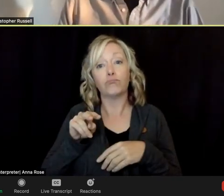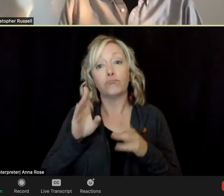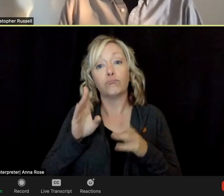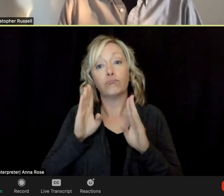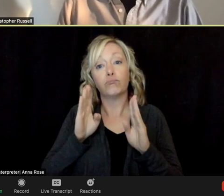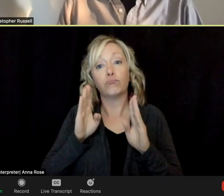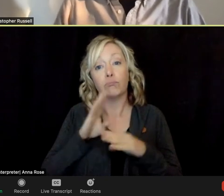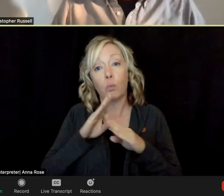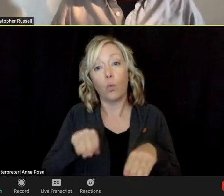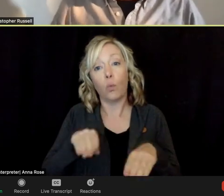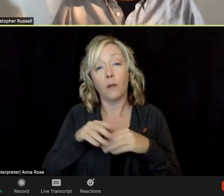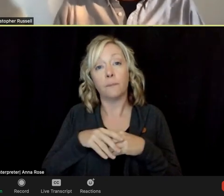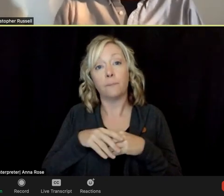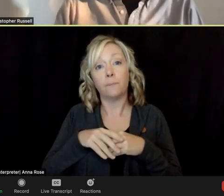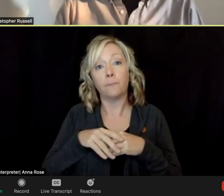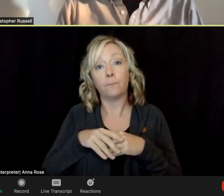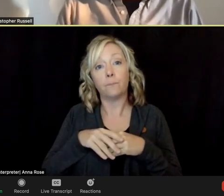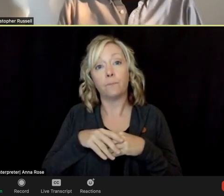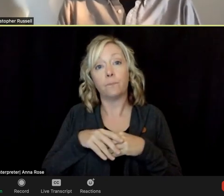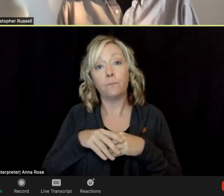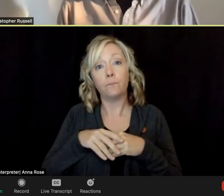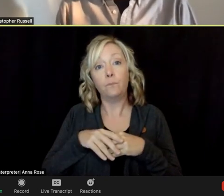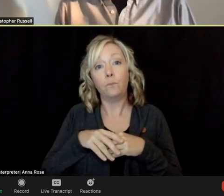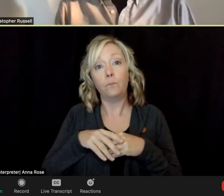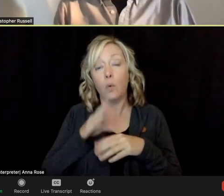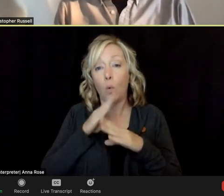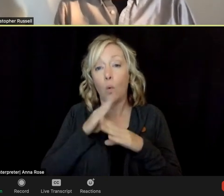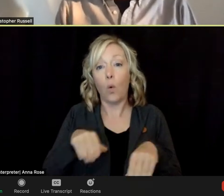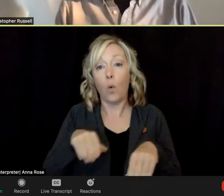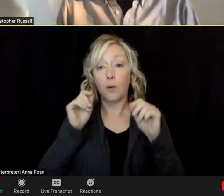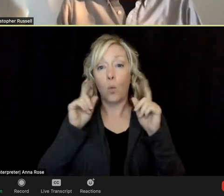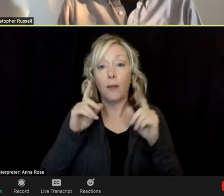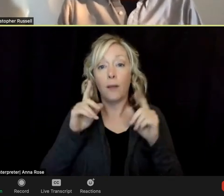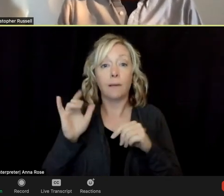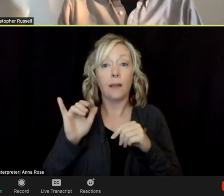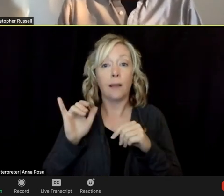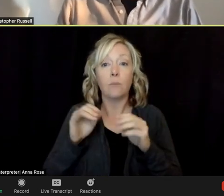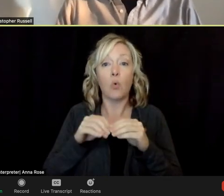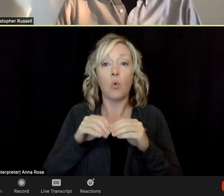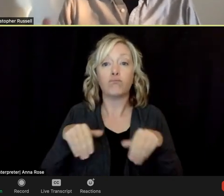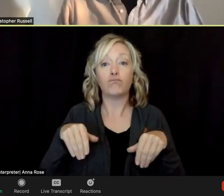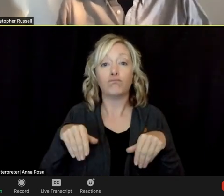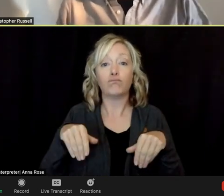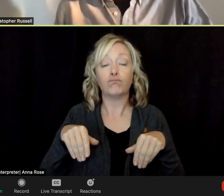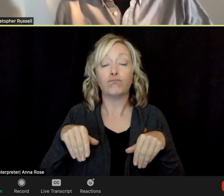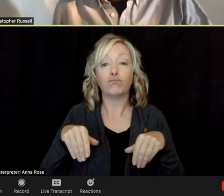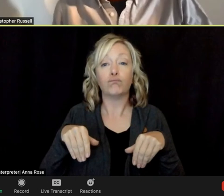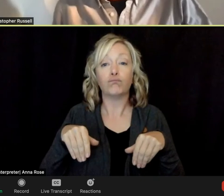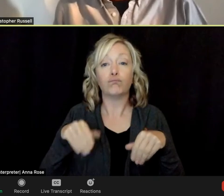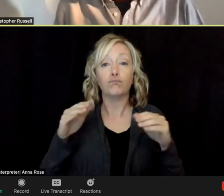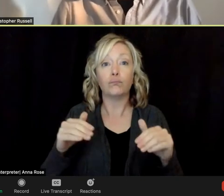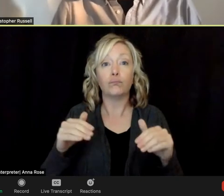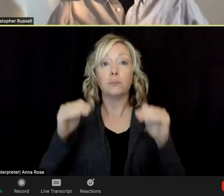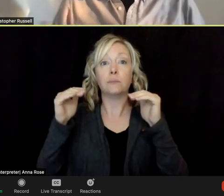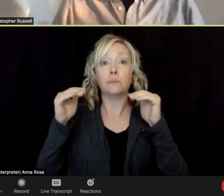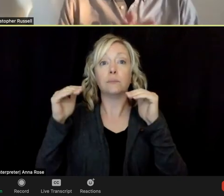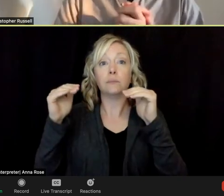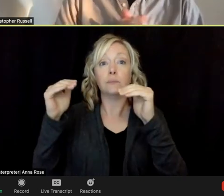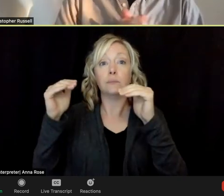attending. Kind of like it's a little bit more passive than that next state, which is active